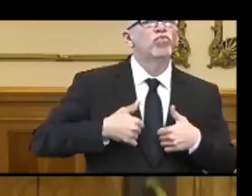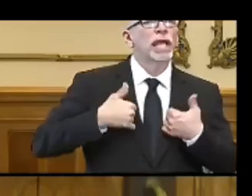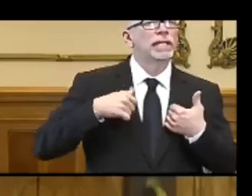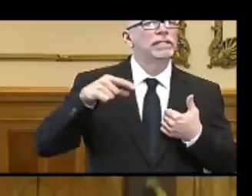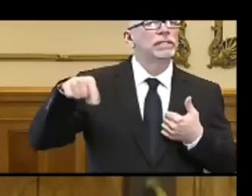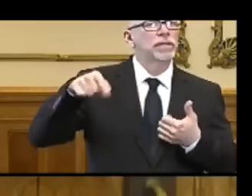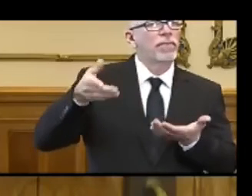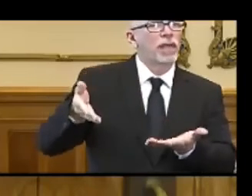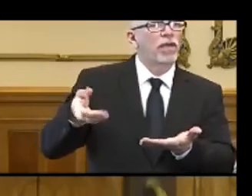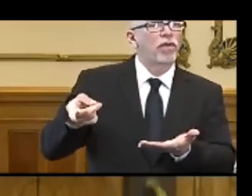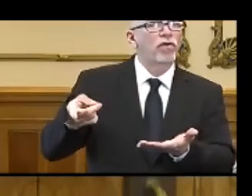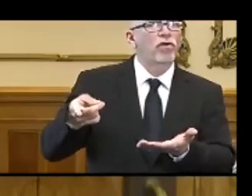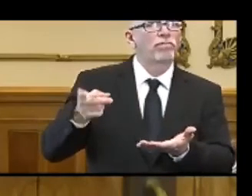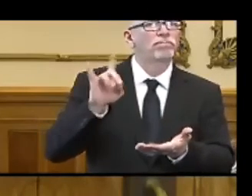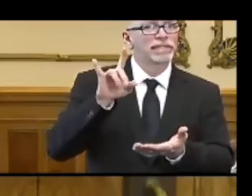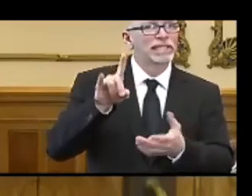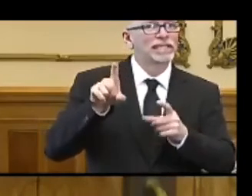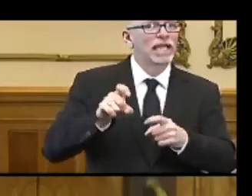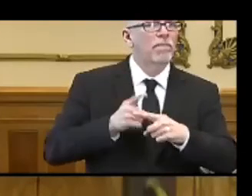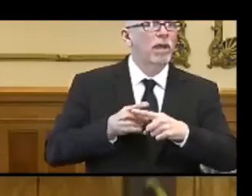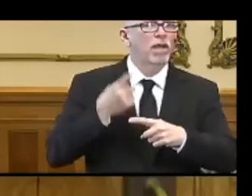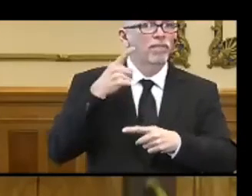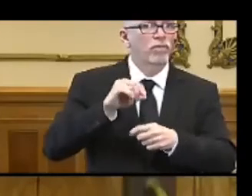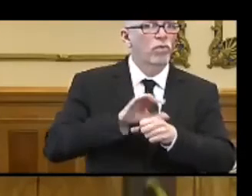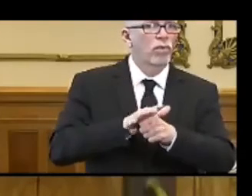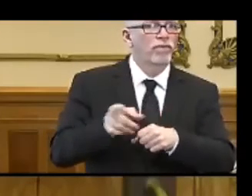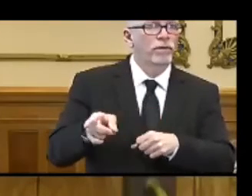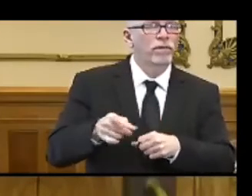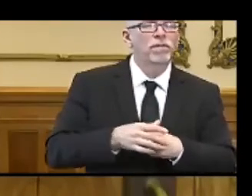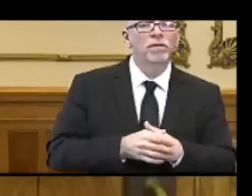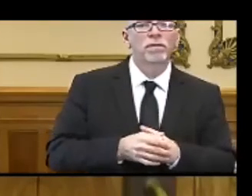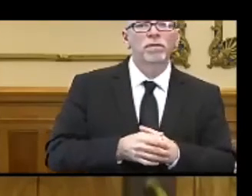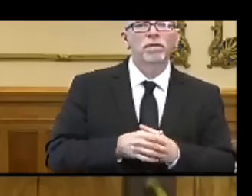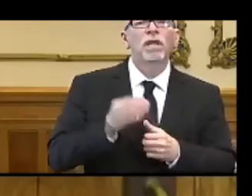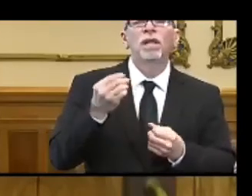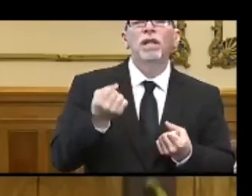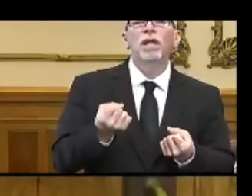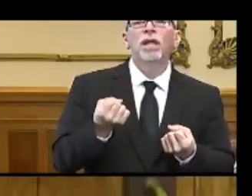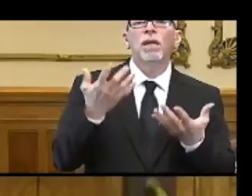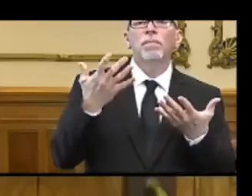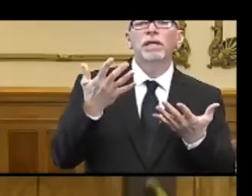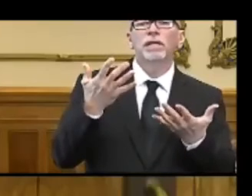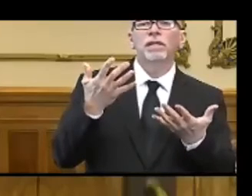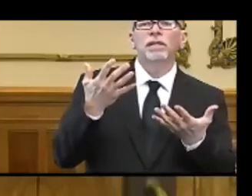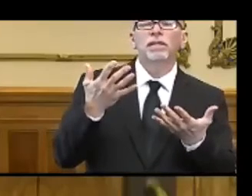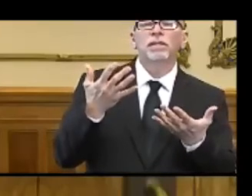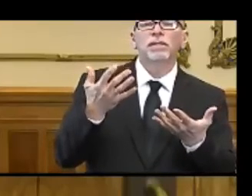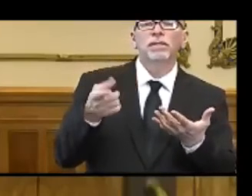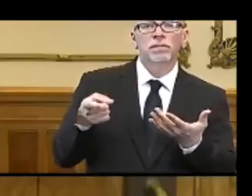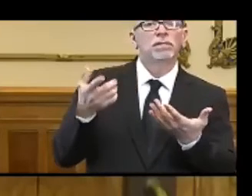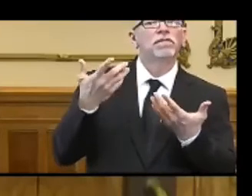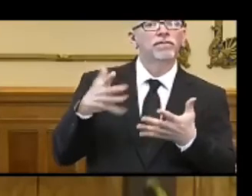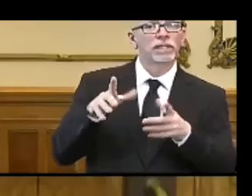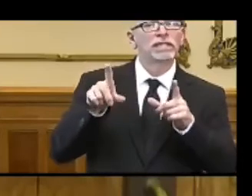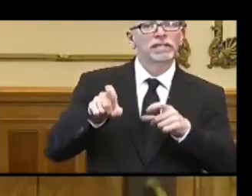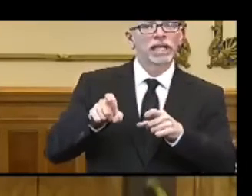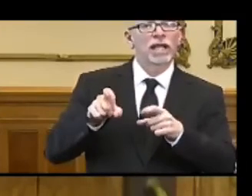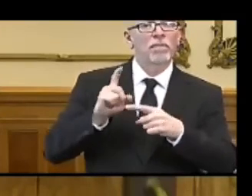residents there have tested positive for COVID-19? And how many who have tested